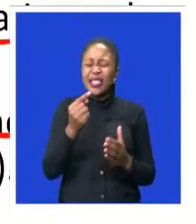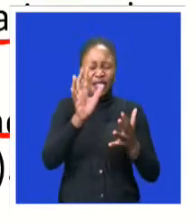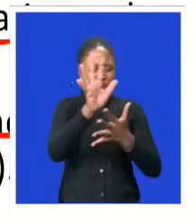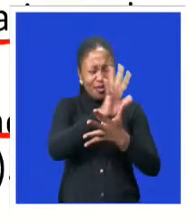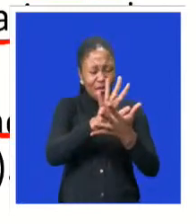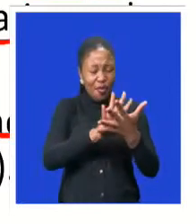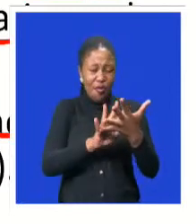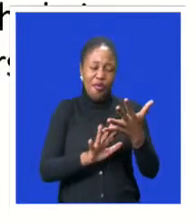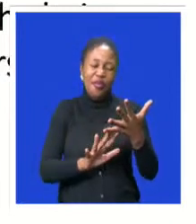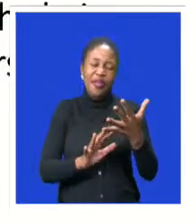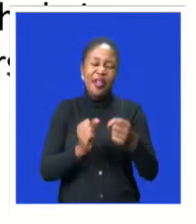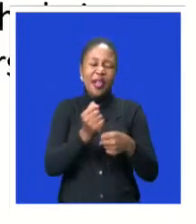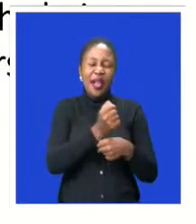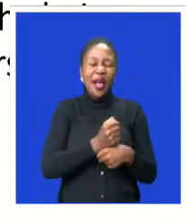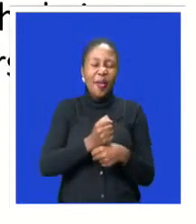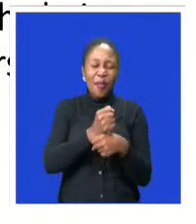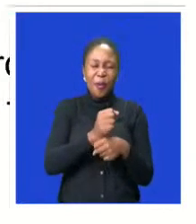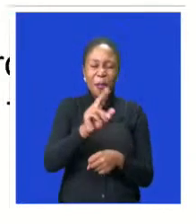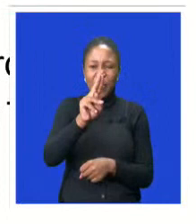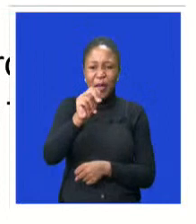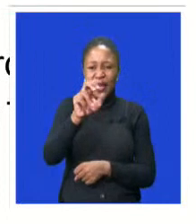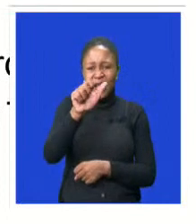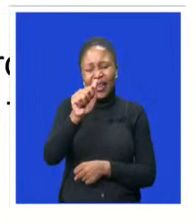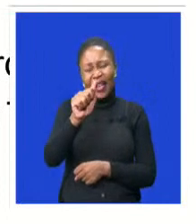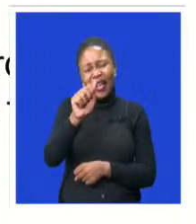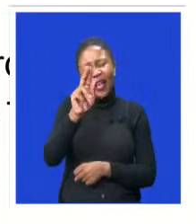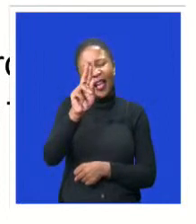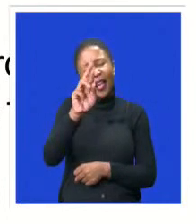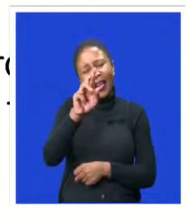So, dear Lena, these are